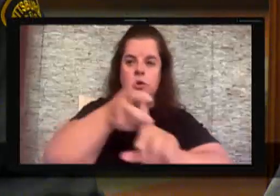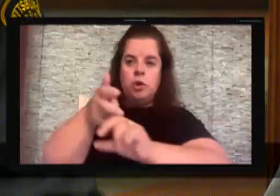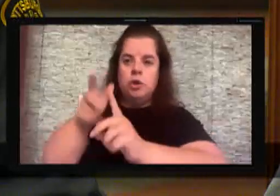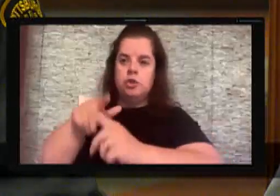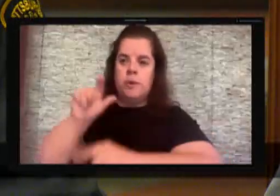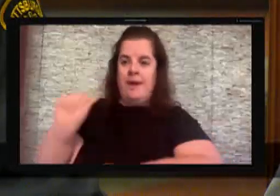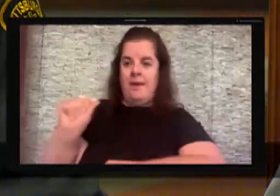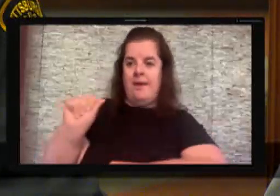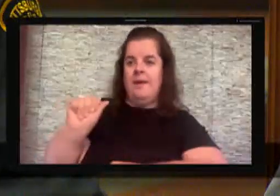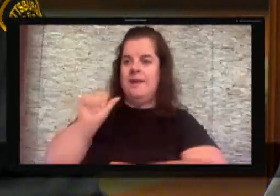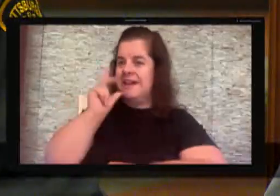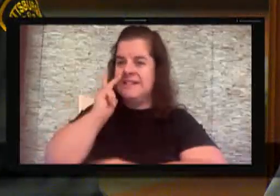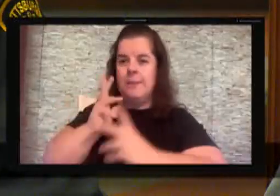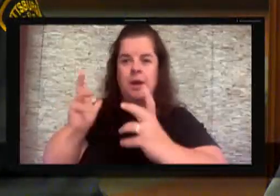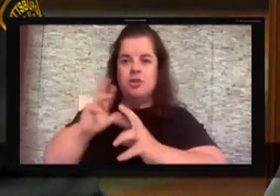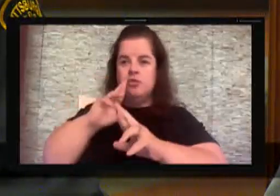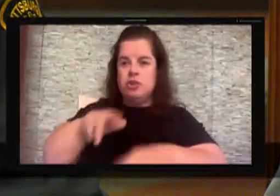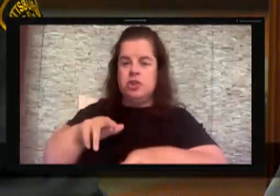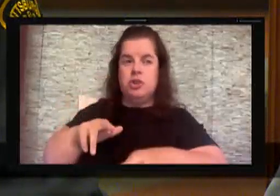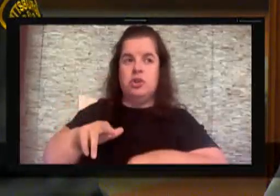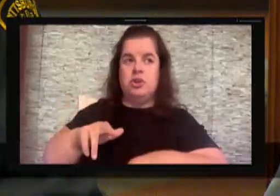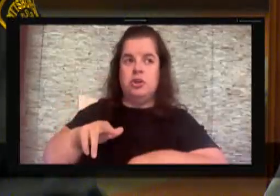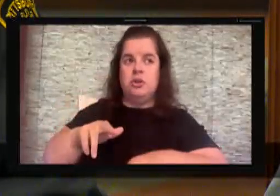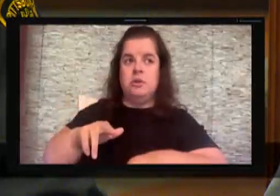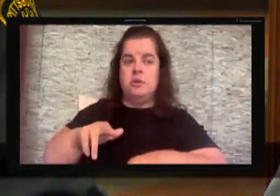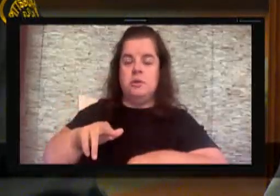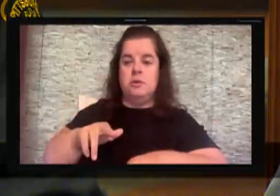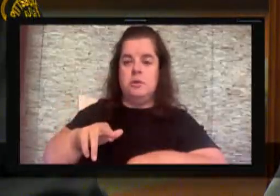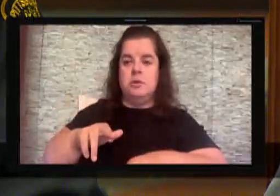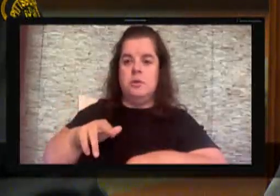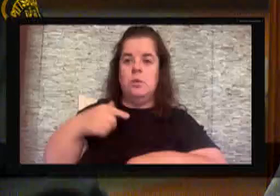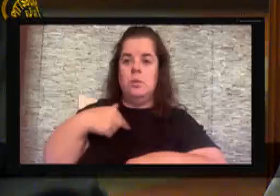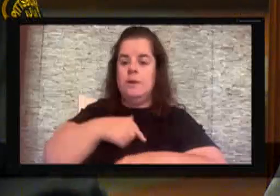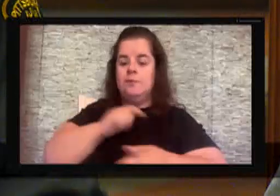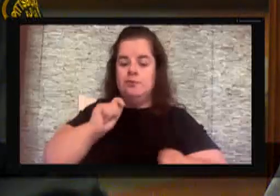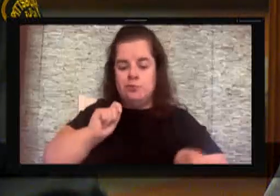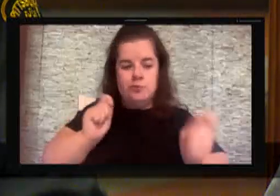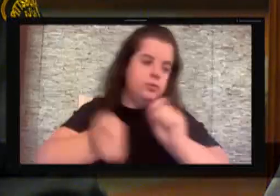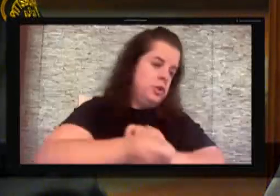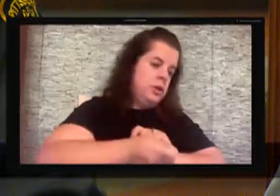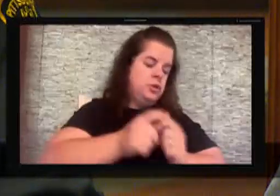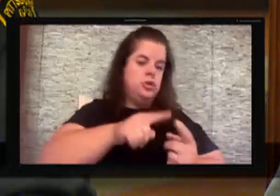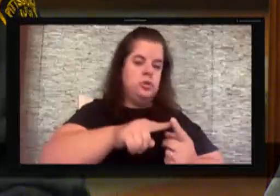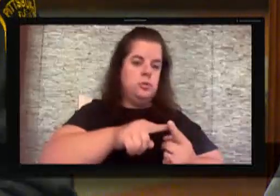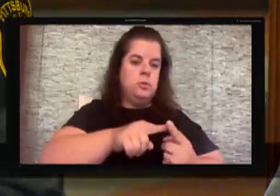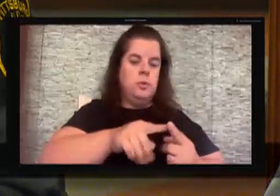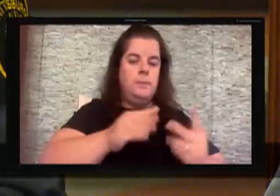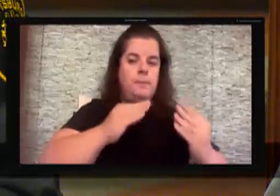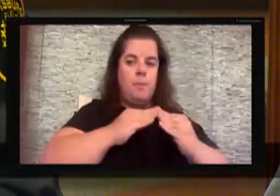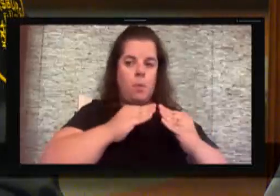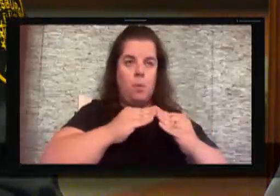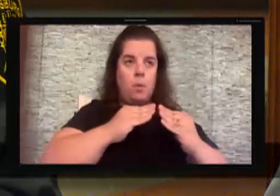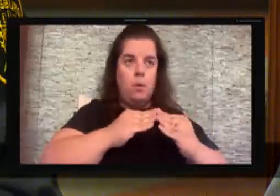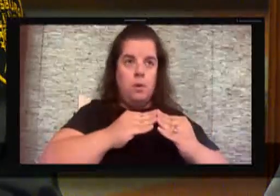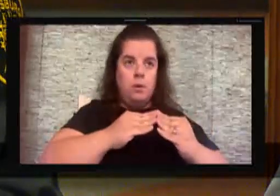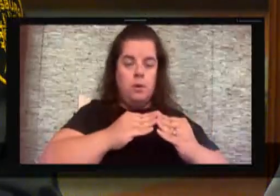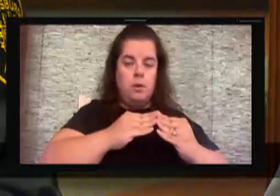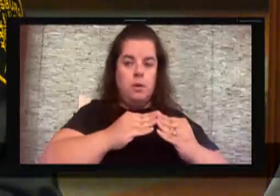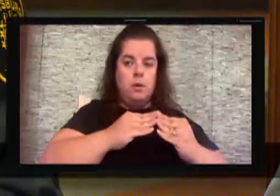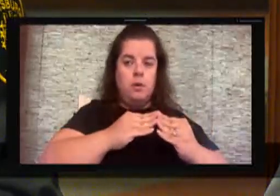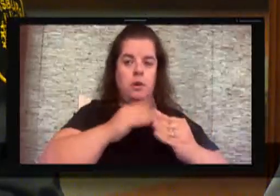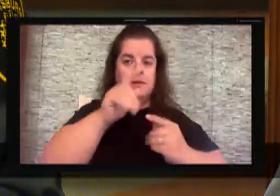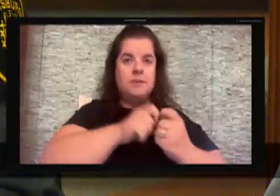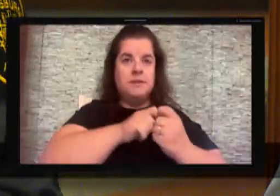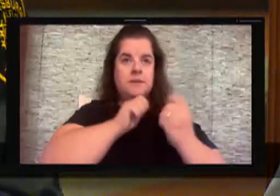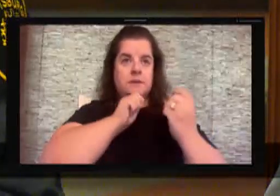seeing much of a return on investment there. So we pivot to a more specific targeted approach on